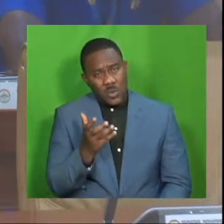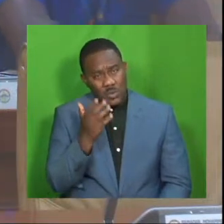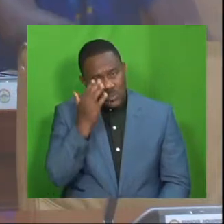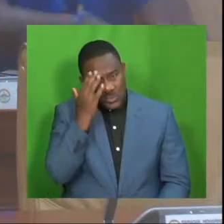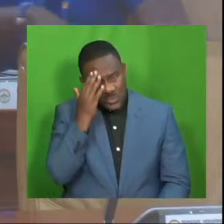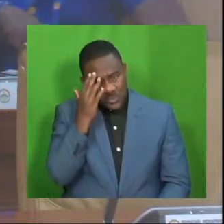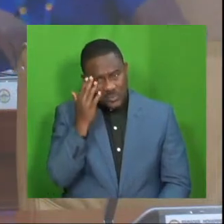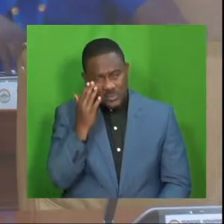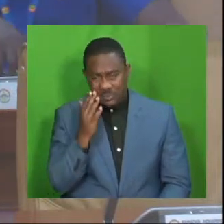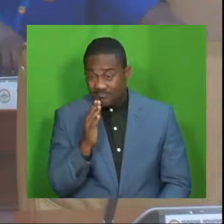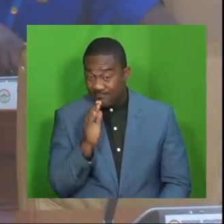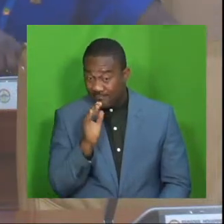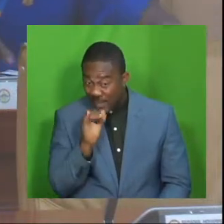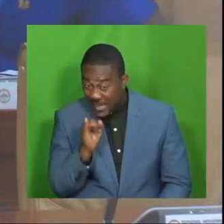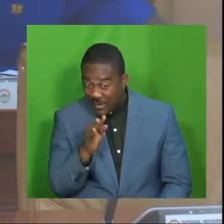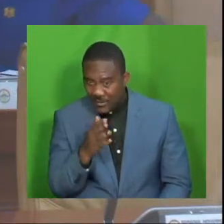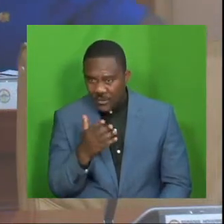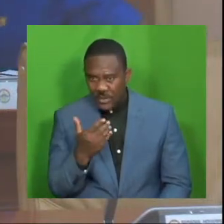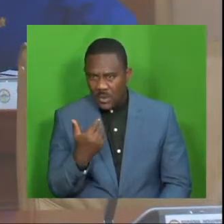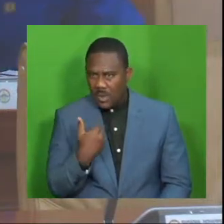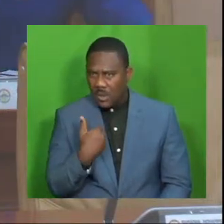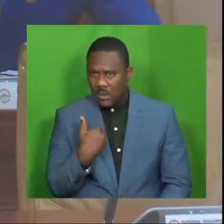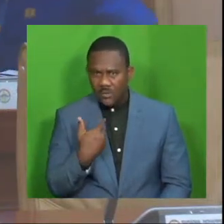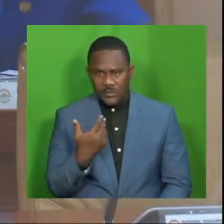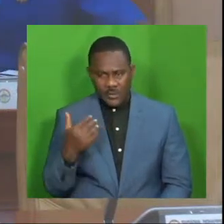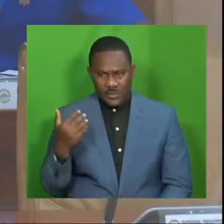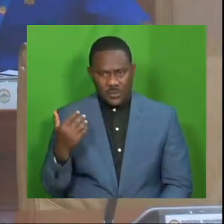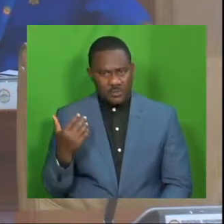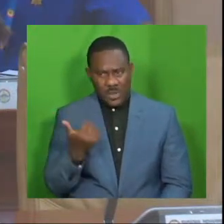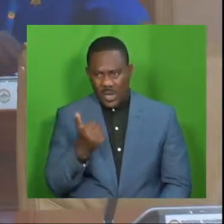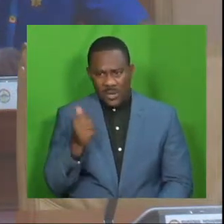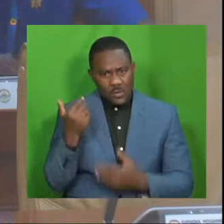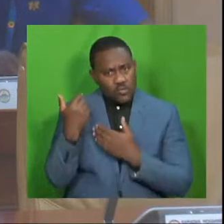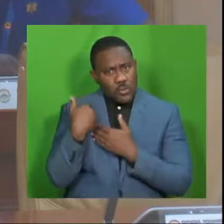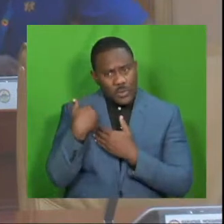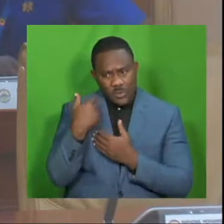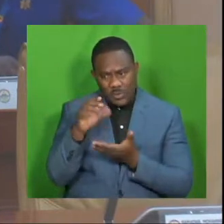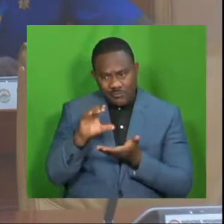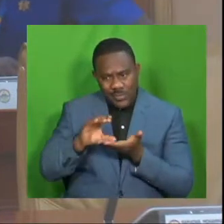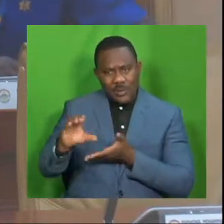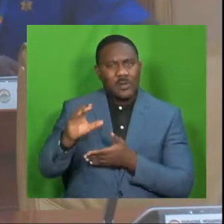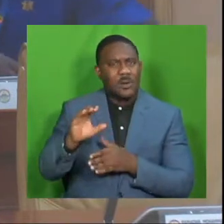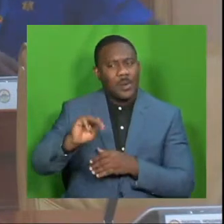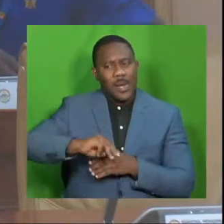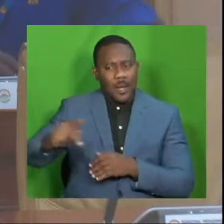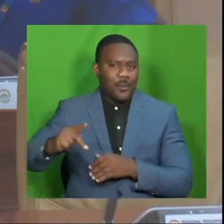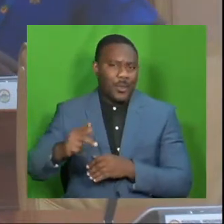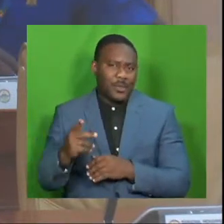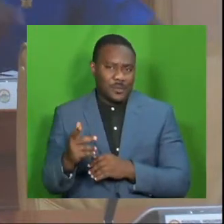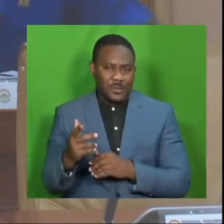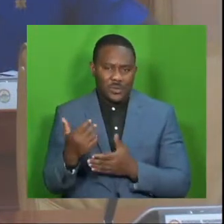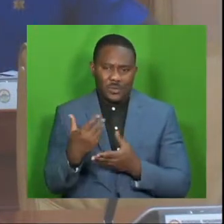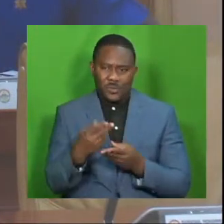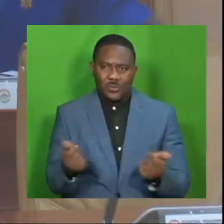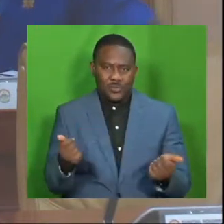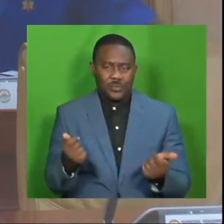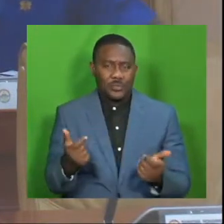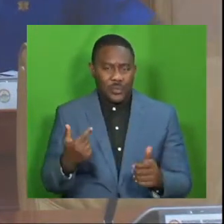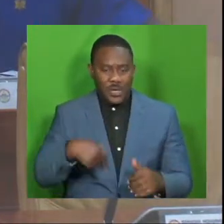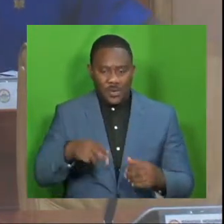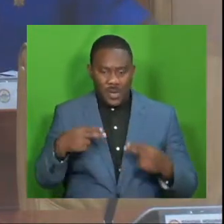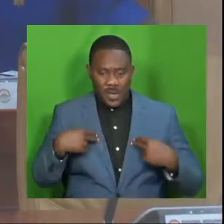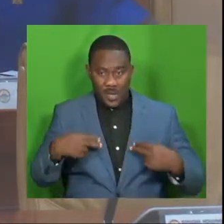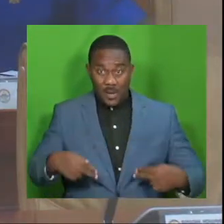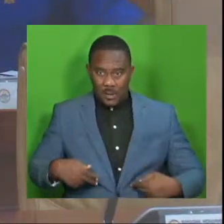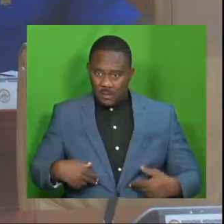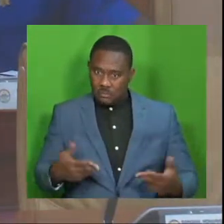any role for the members of parliament to assist you to address the situation, because our health is at stake. And